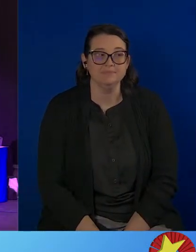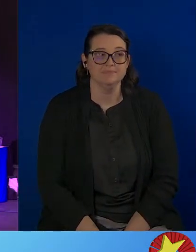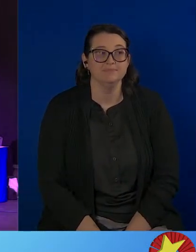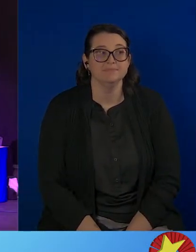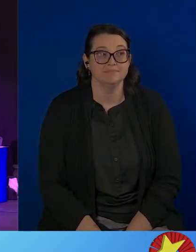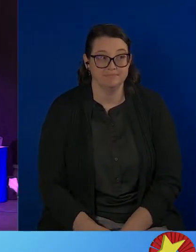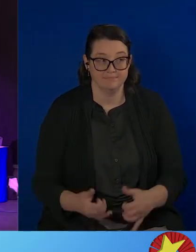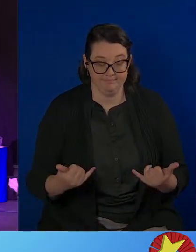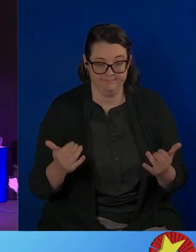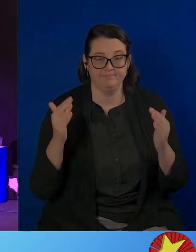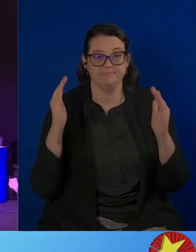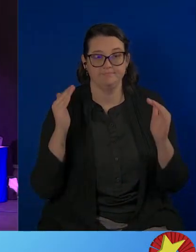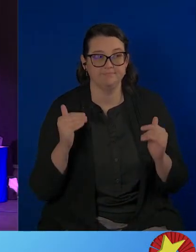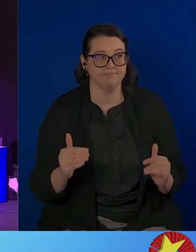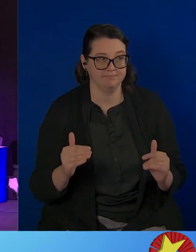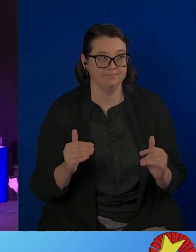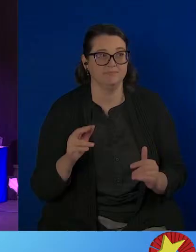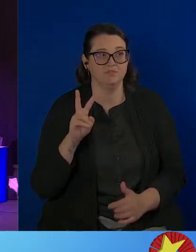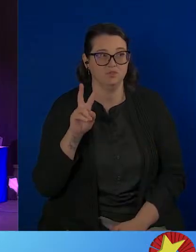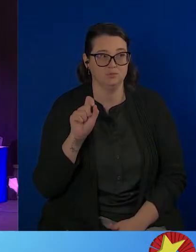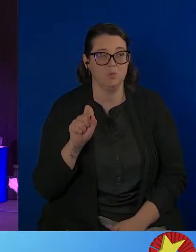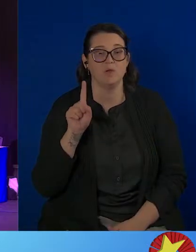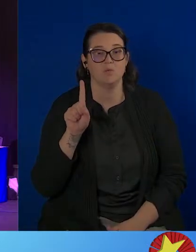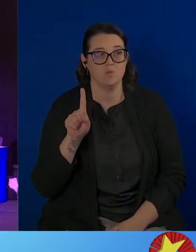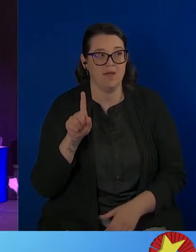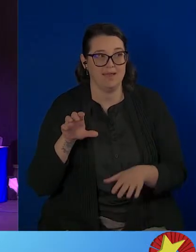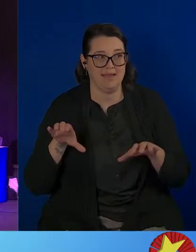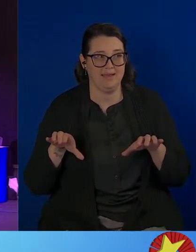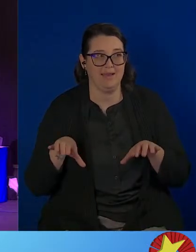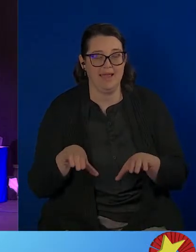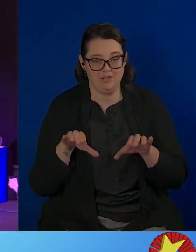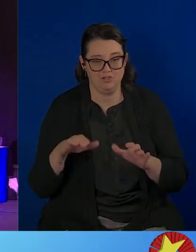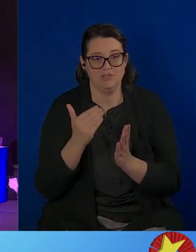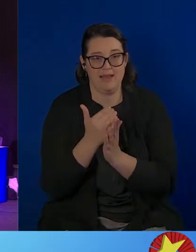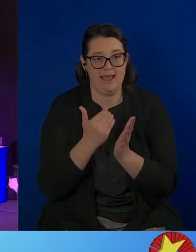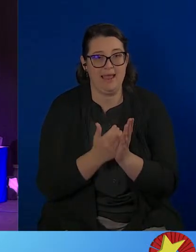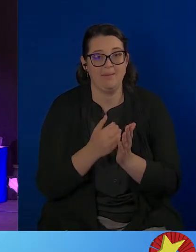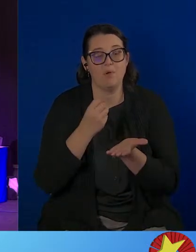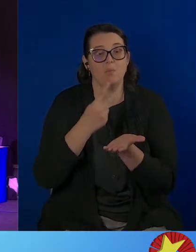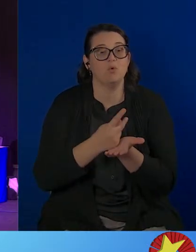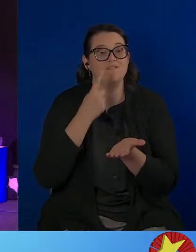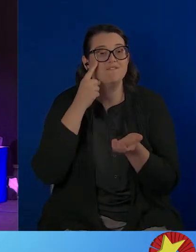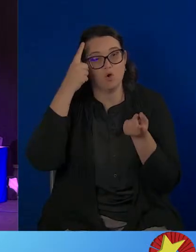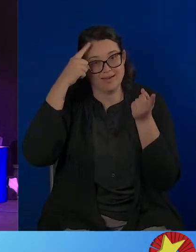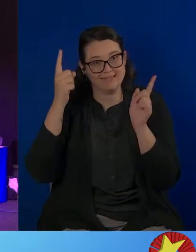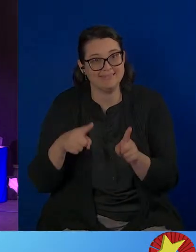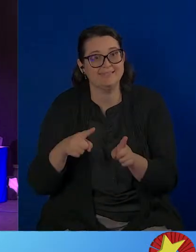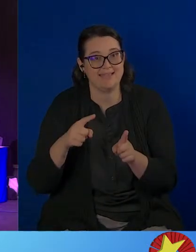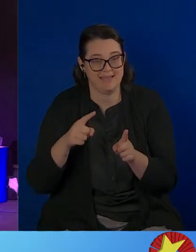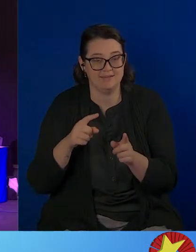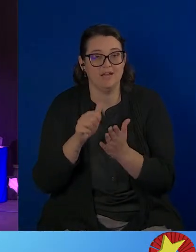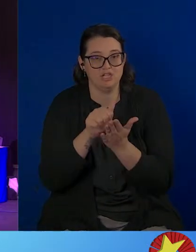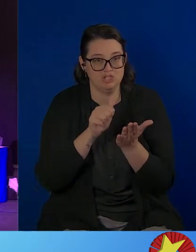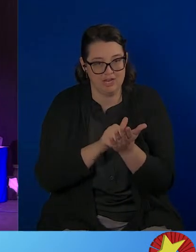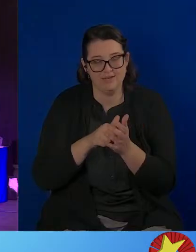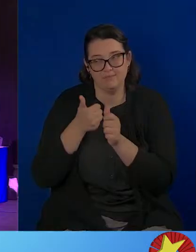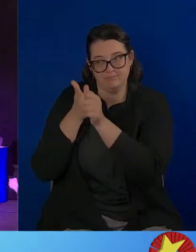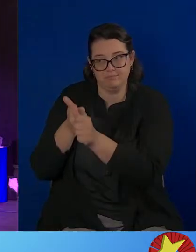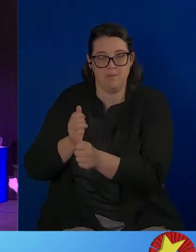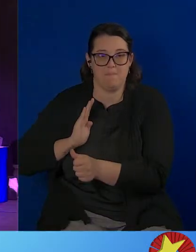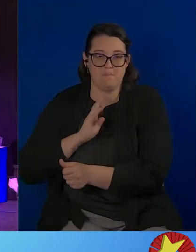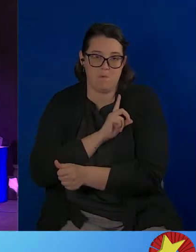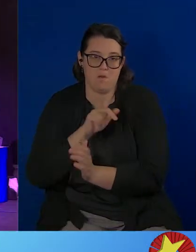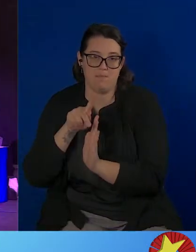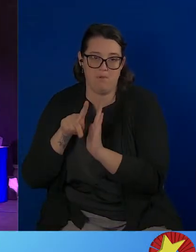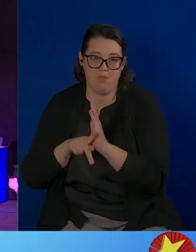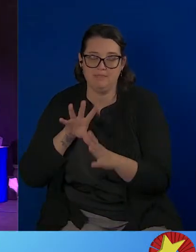Moving on, we are at 2.1, which is an action item. It's the approval of the consent agenda consistent with board policy to include